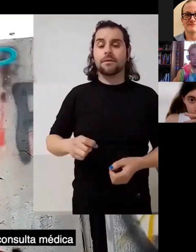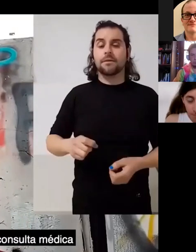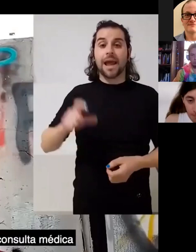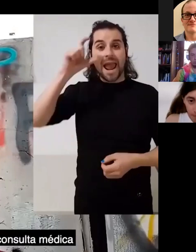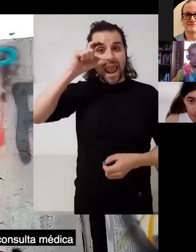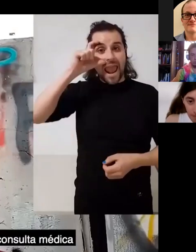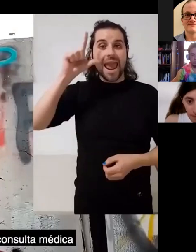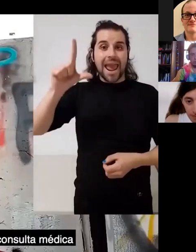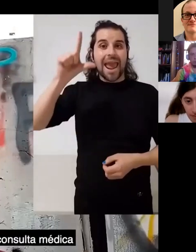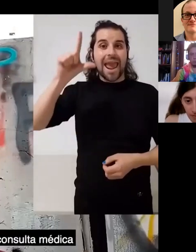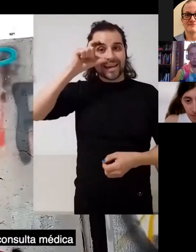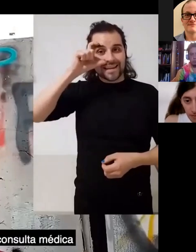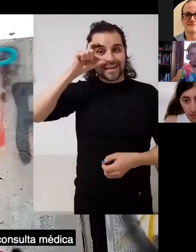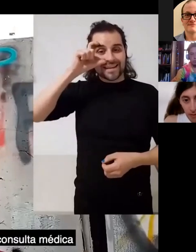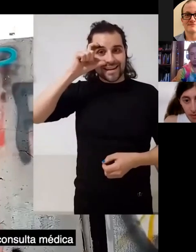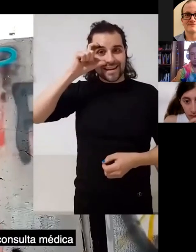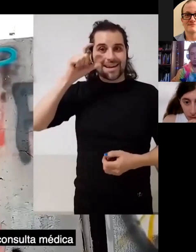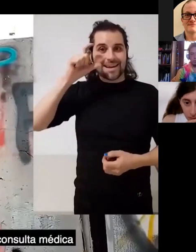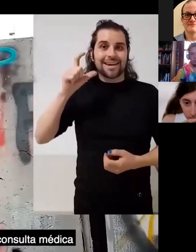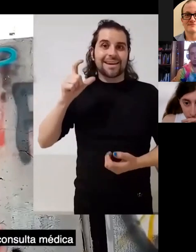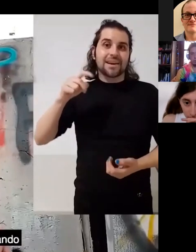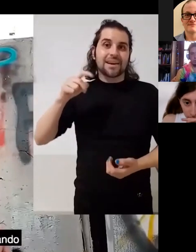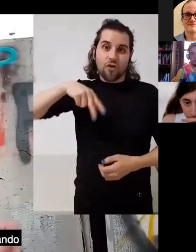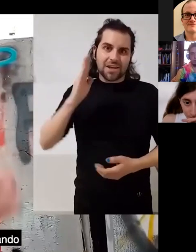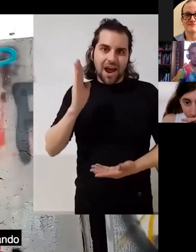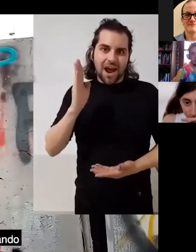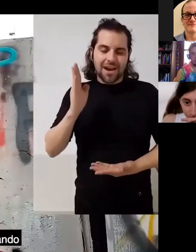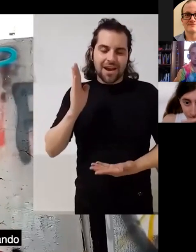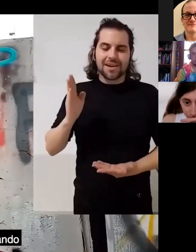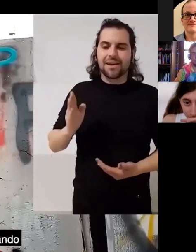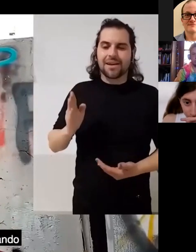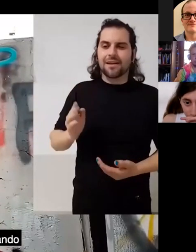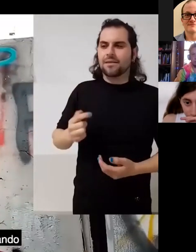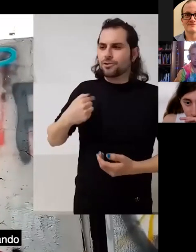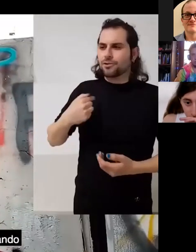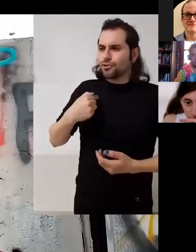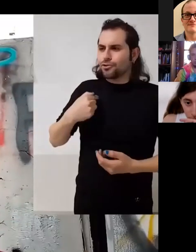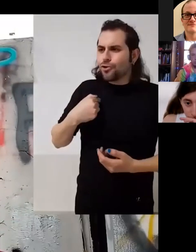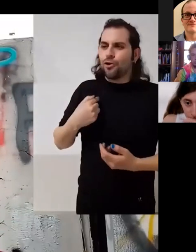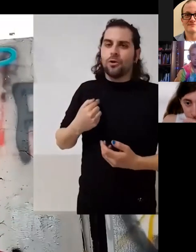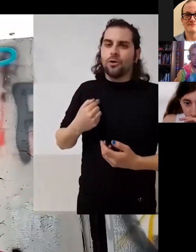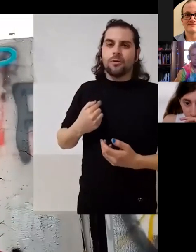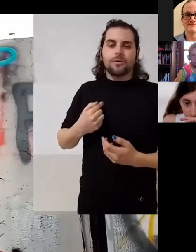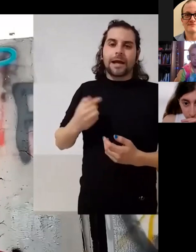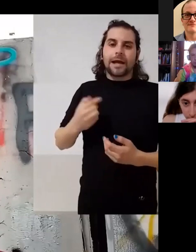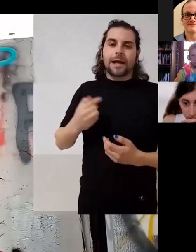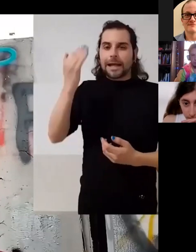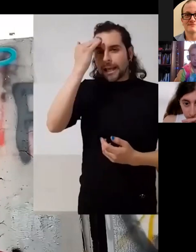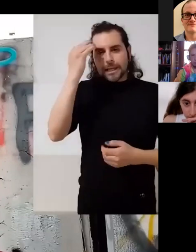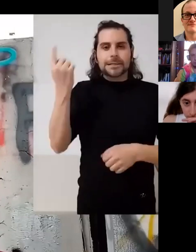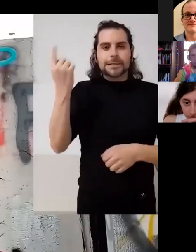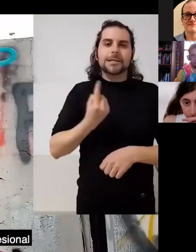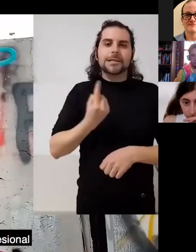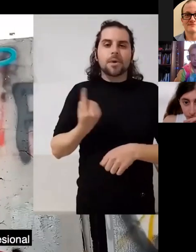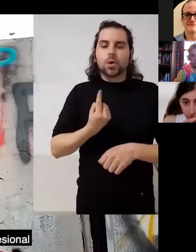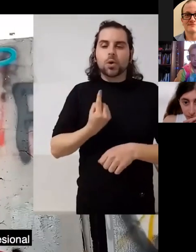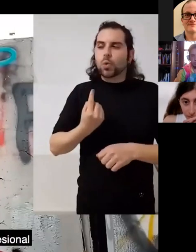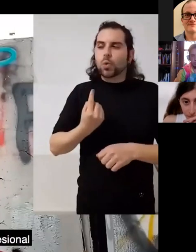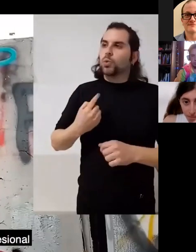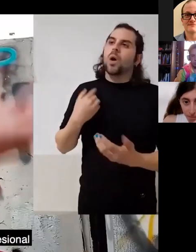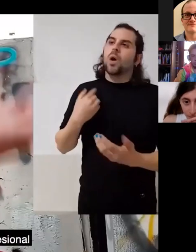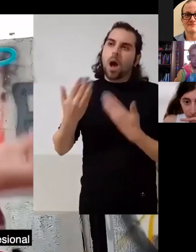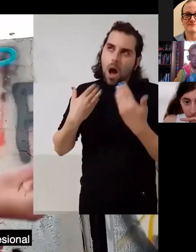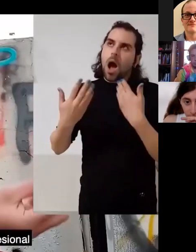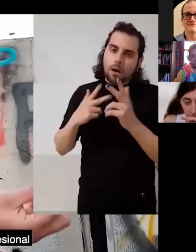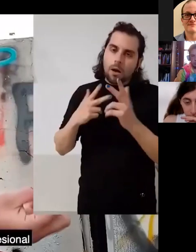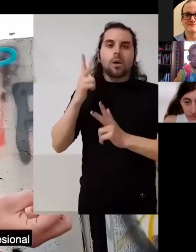there might be a difficulty regarding my pronouns. And there is this medical appointment. We should be talking about